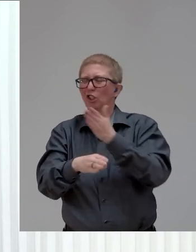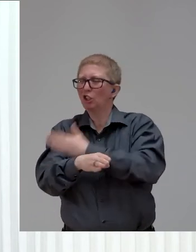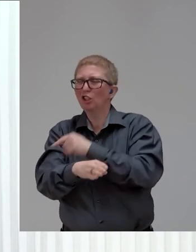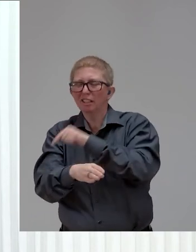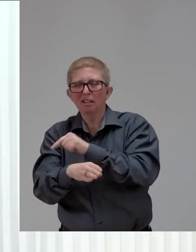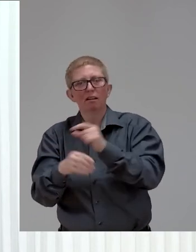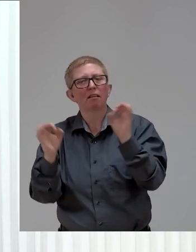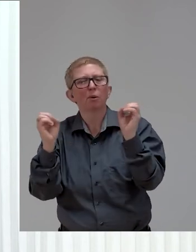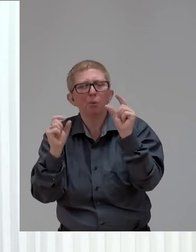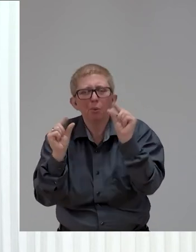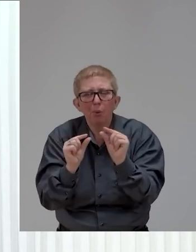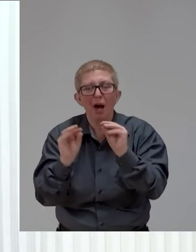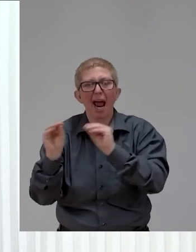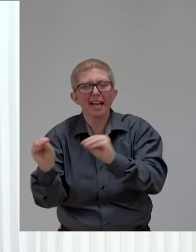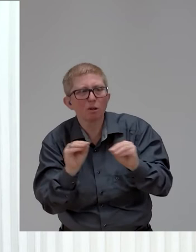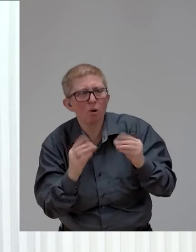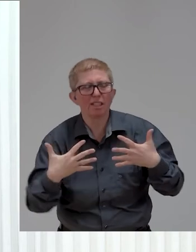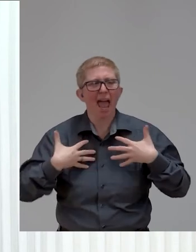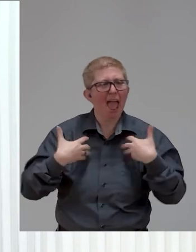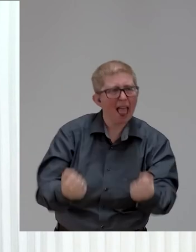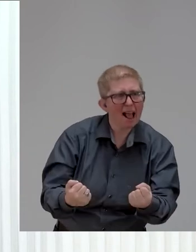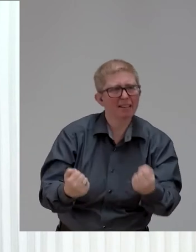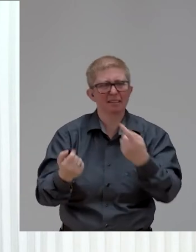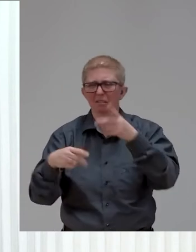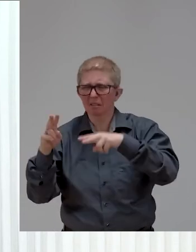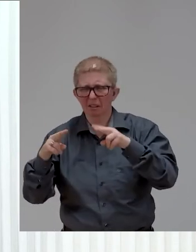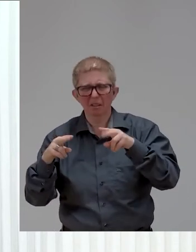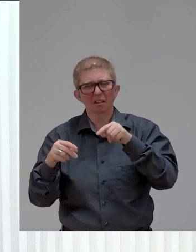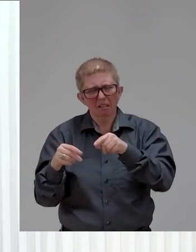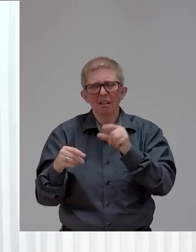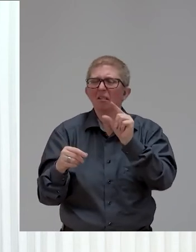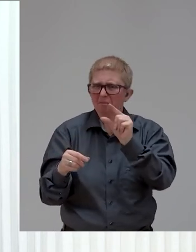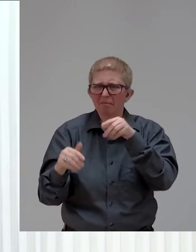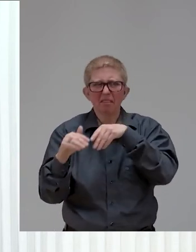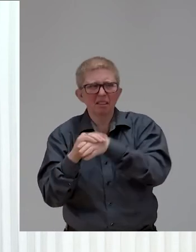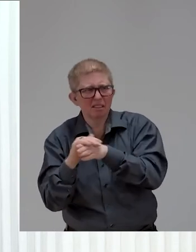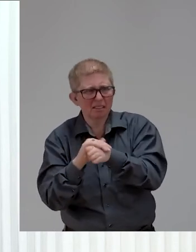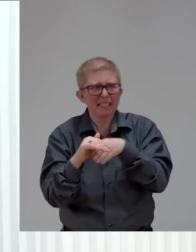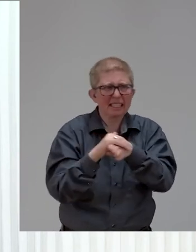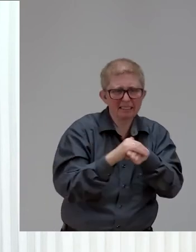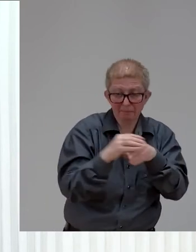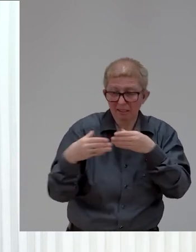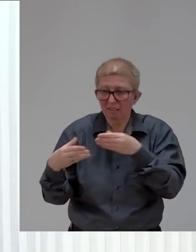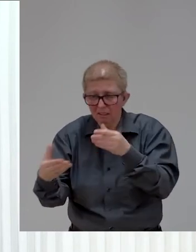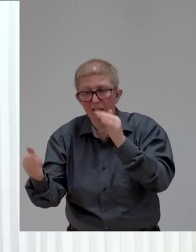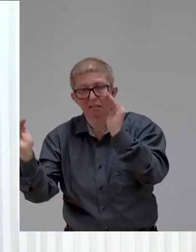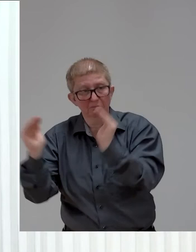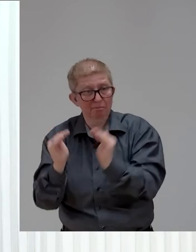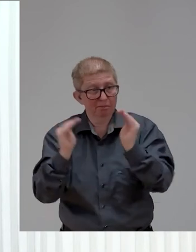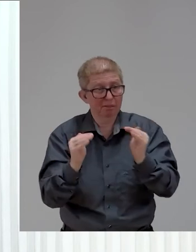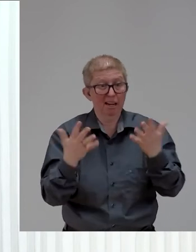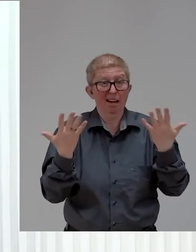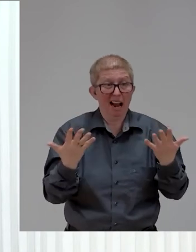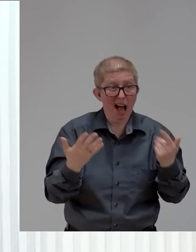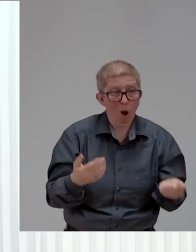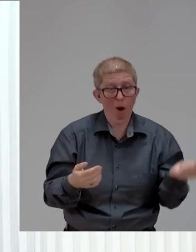livelihoods, or to participate and be included in their communities. The pandemic threatens to further deepen and entrench